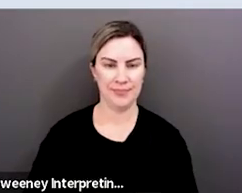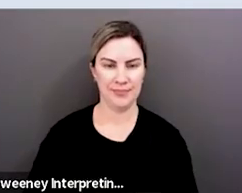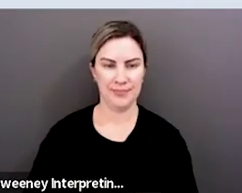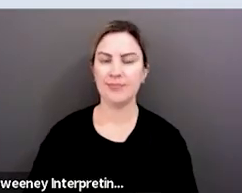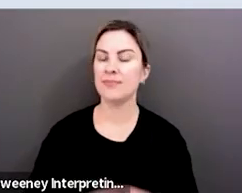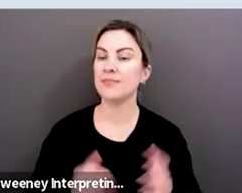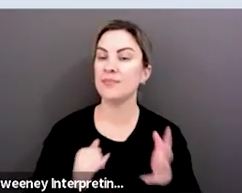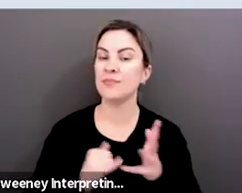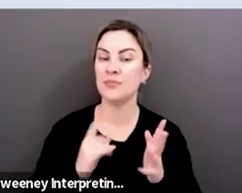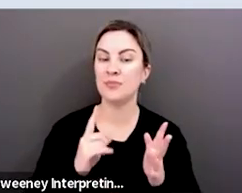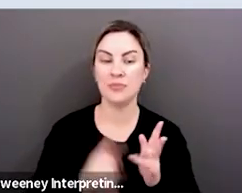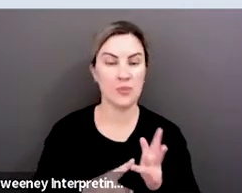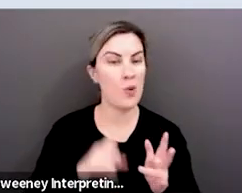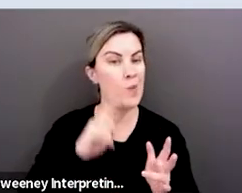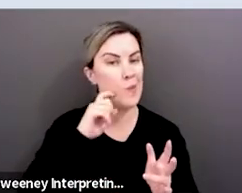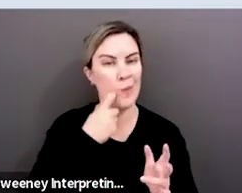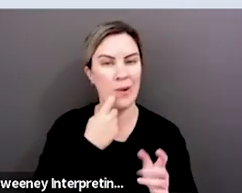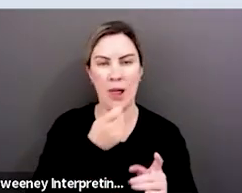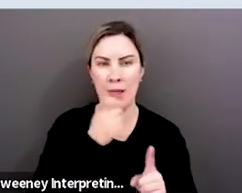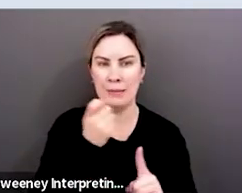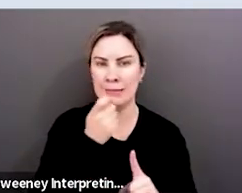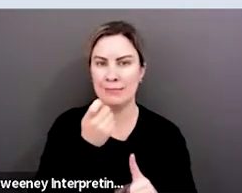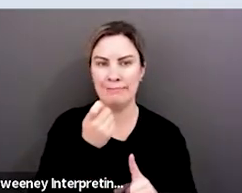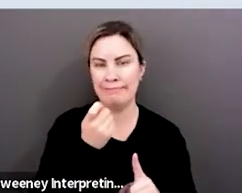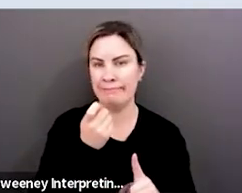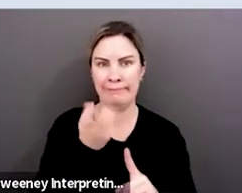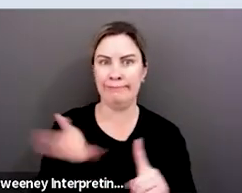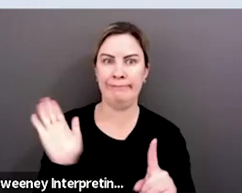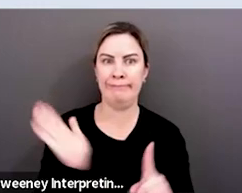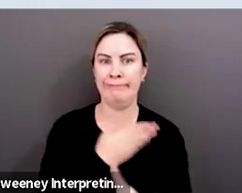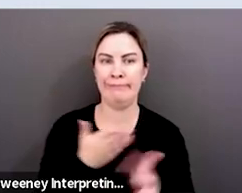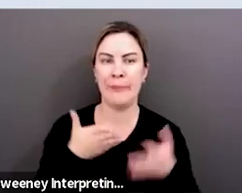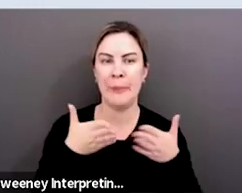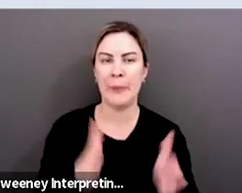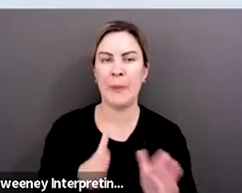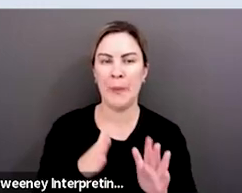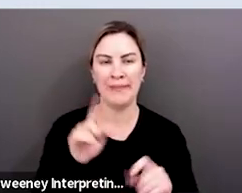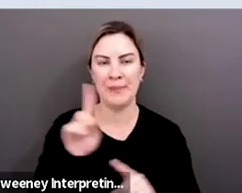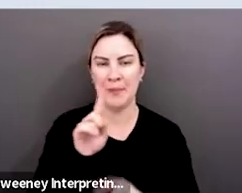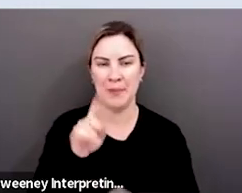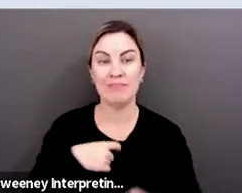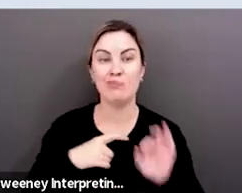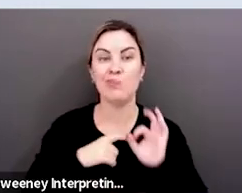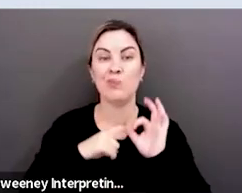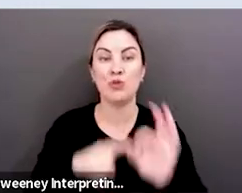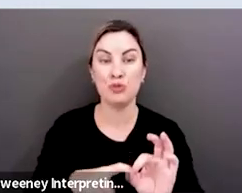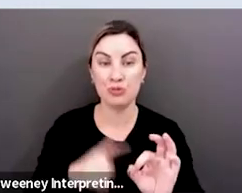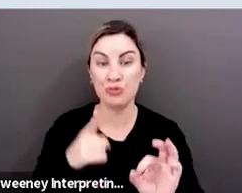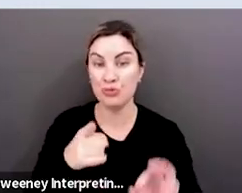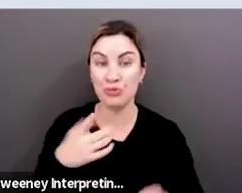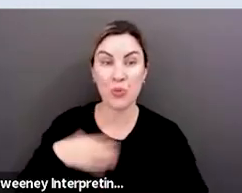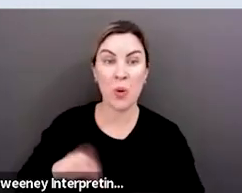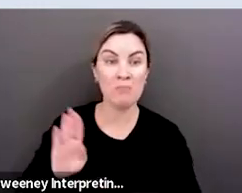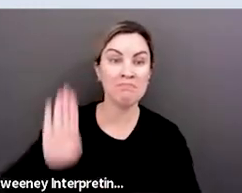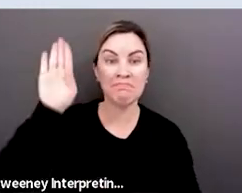to do this in a really unruly manner, I imagine. So if I ask a question and you think you'd like to give it a